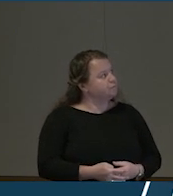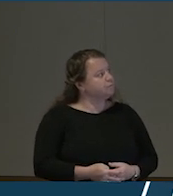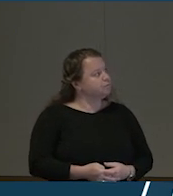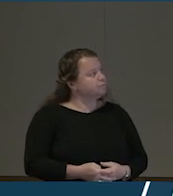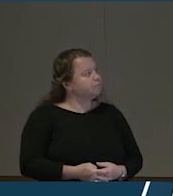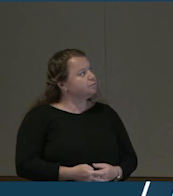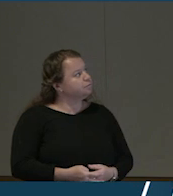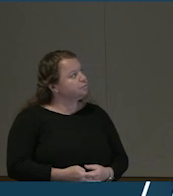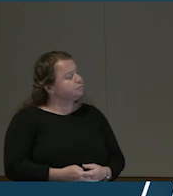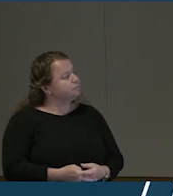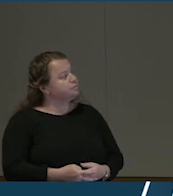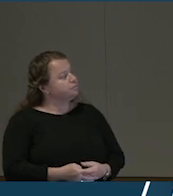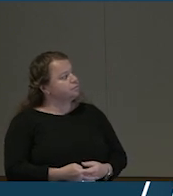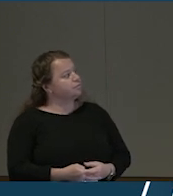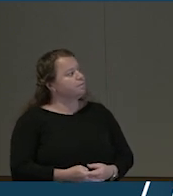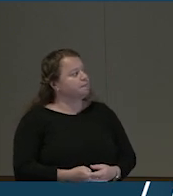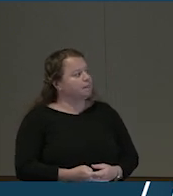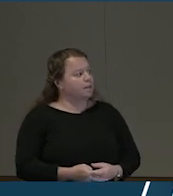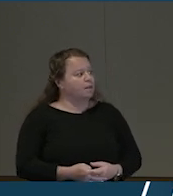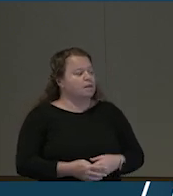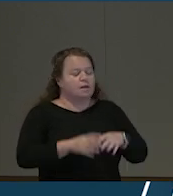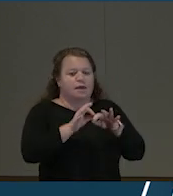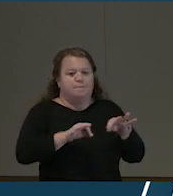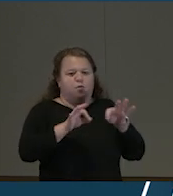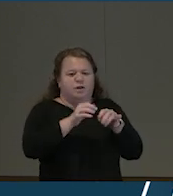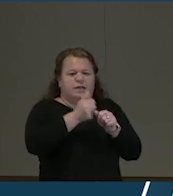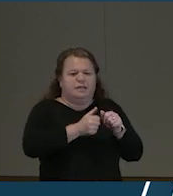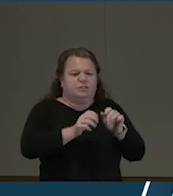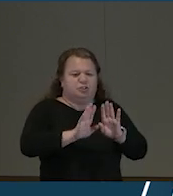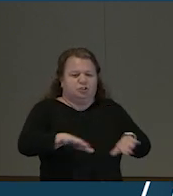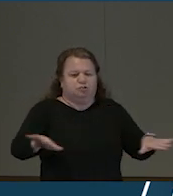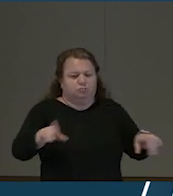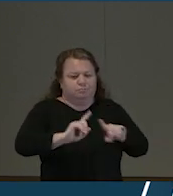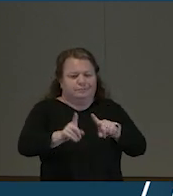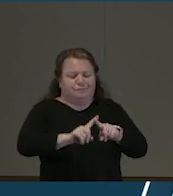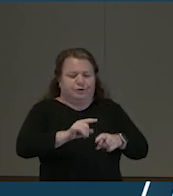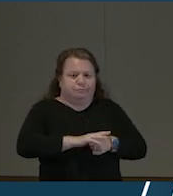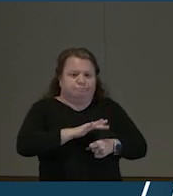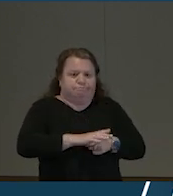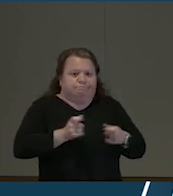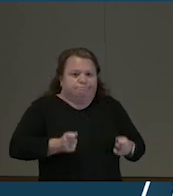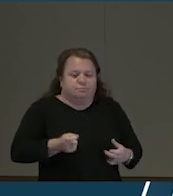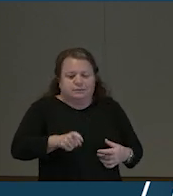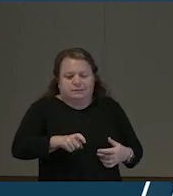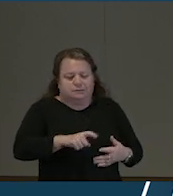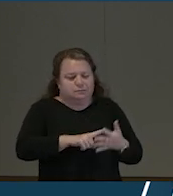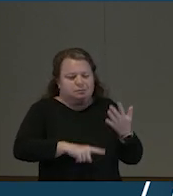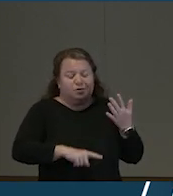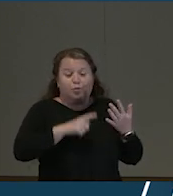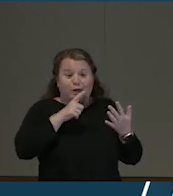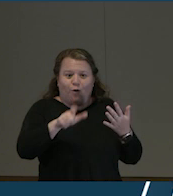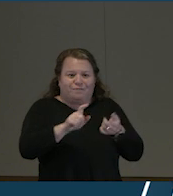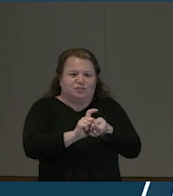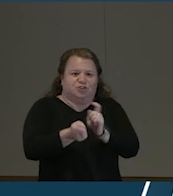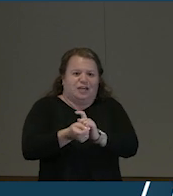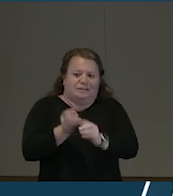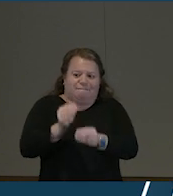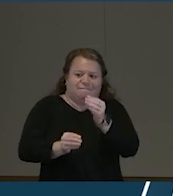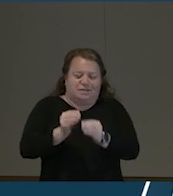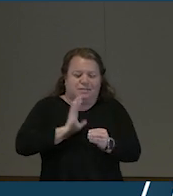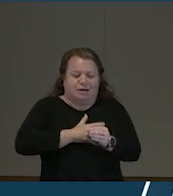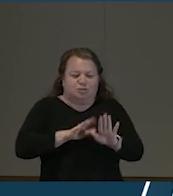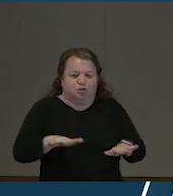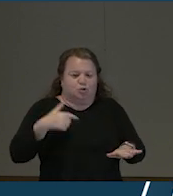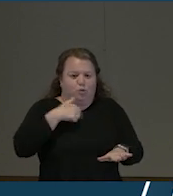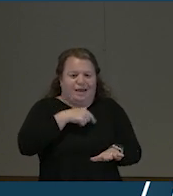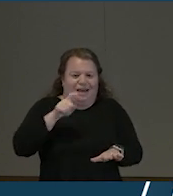With all of that, it's important to understand that every child has a particular temperament or needs. We don't have to change or fix our children. We just need to understand